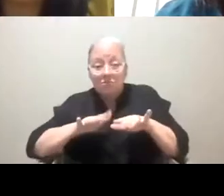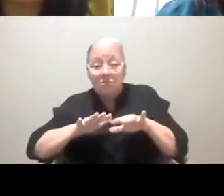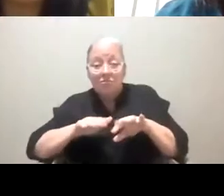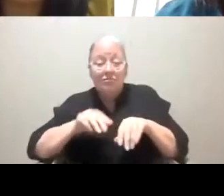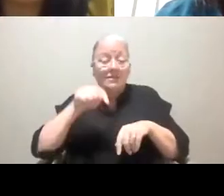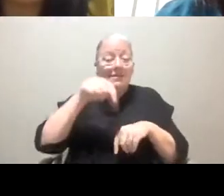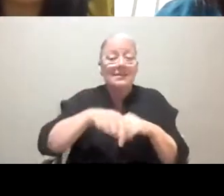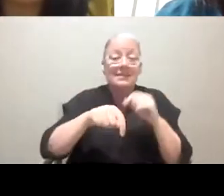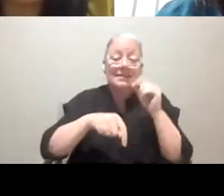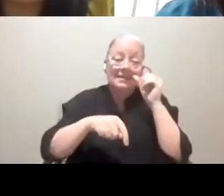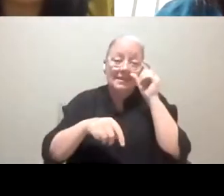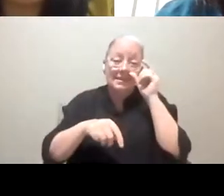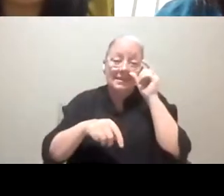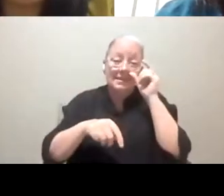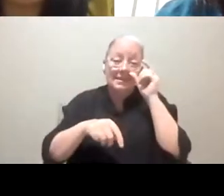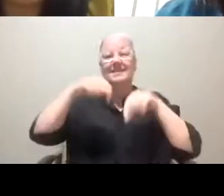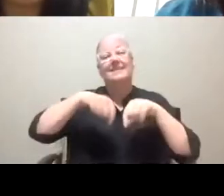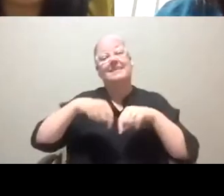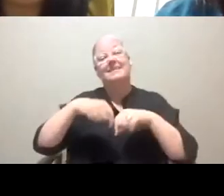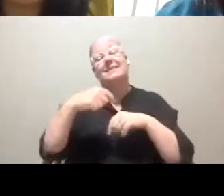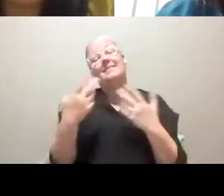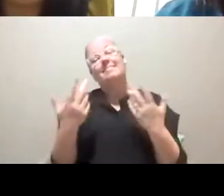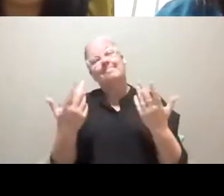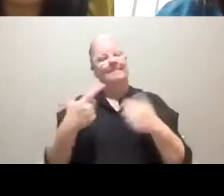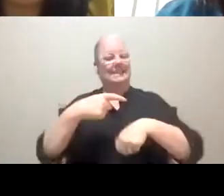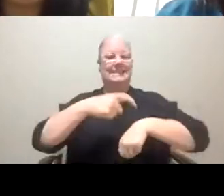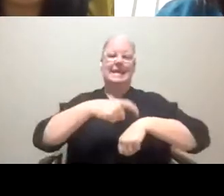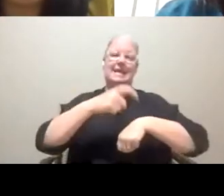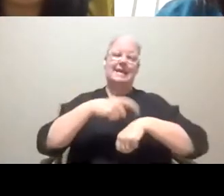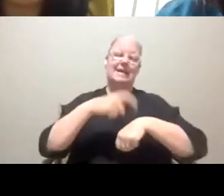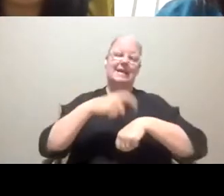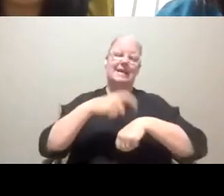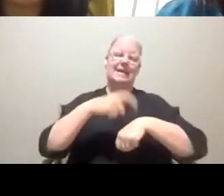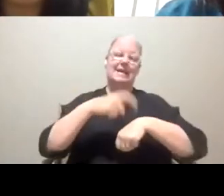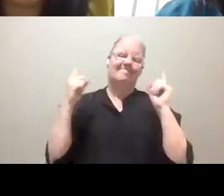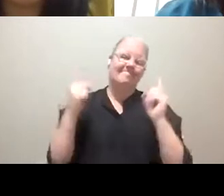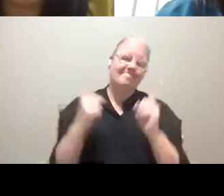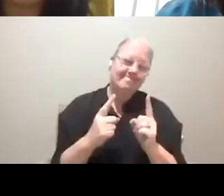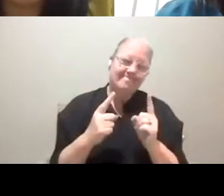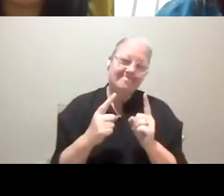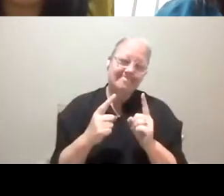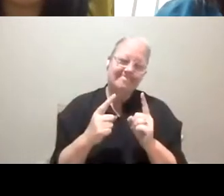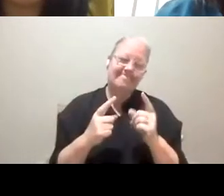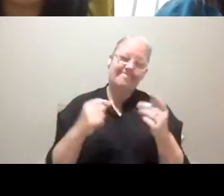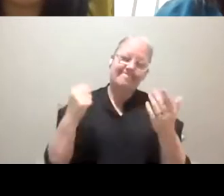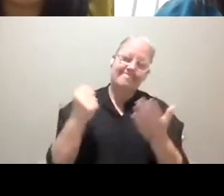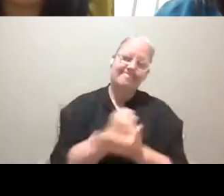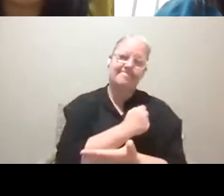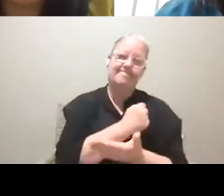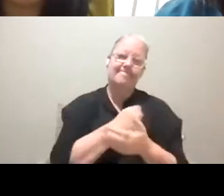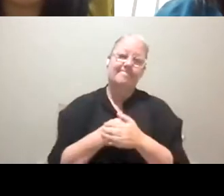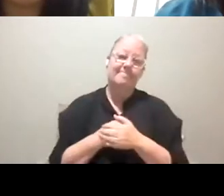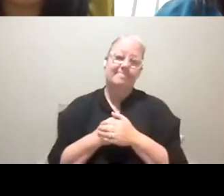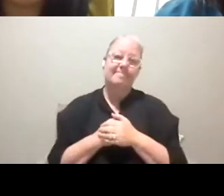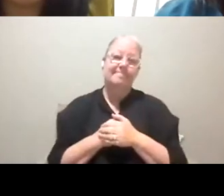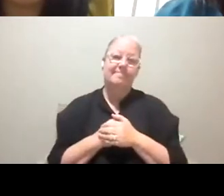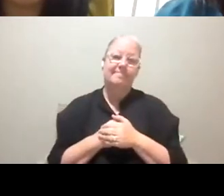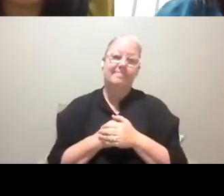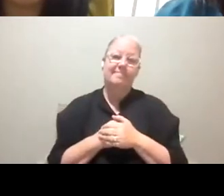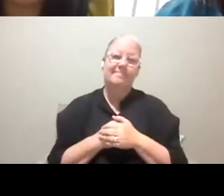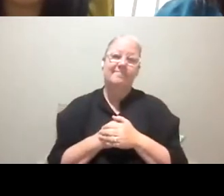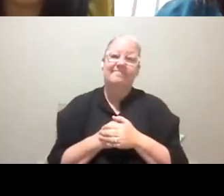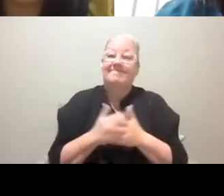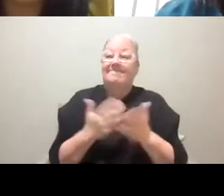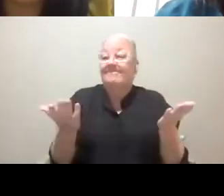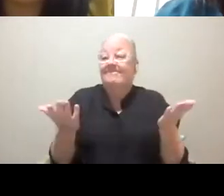these sorts of things, time is just not on our side. That really is all that we